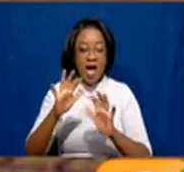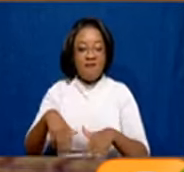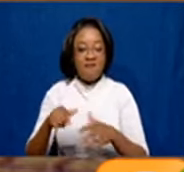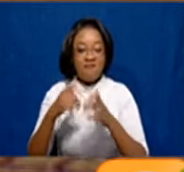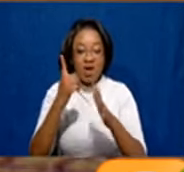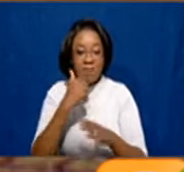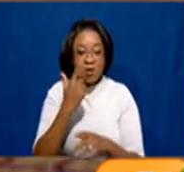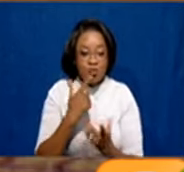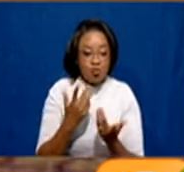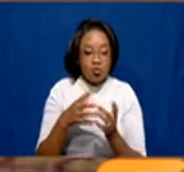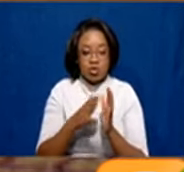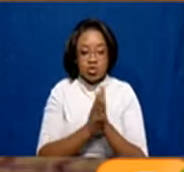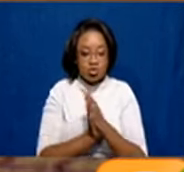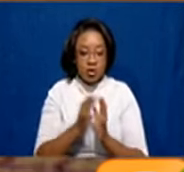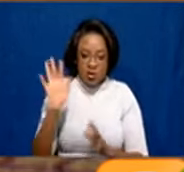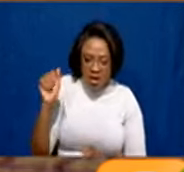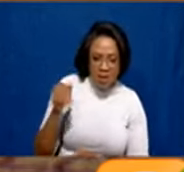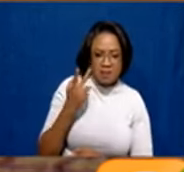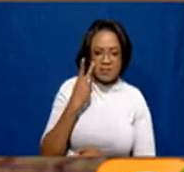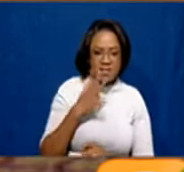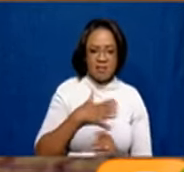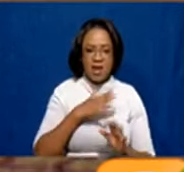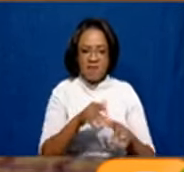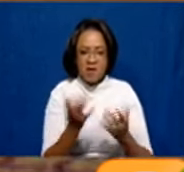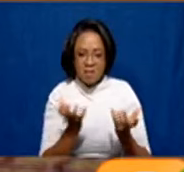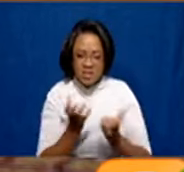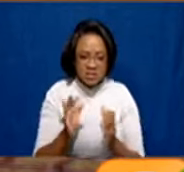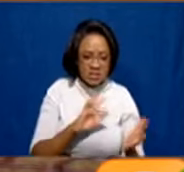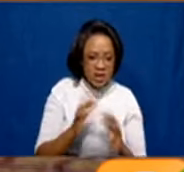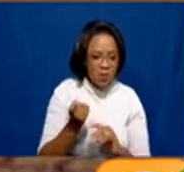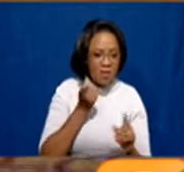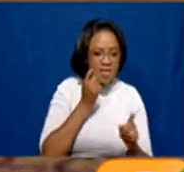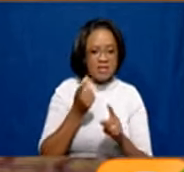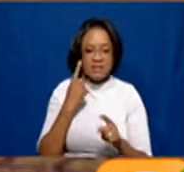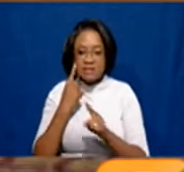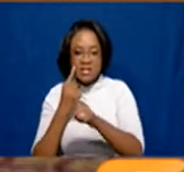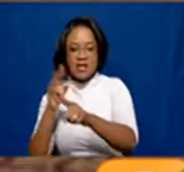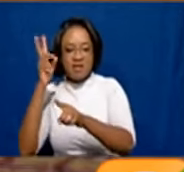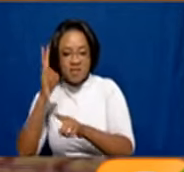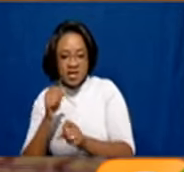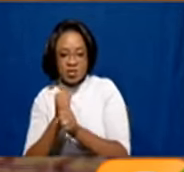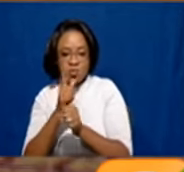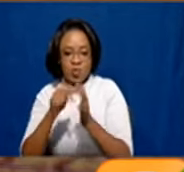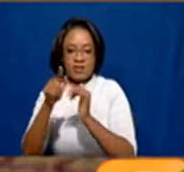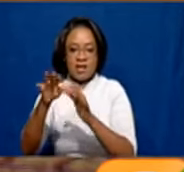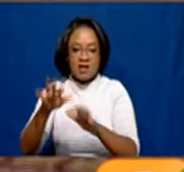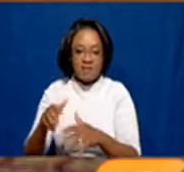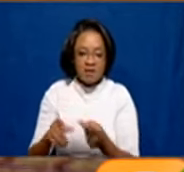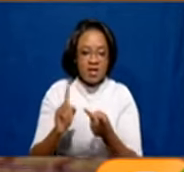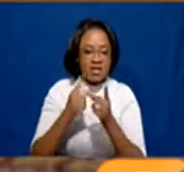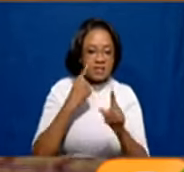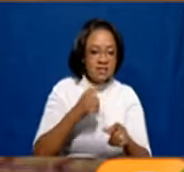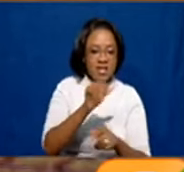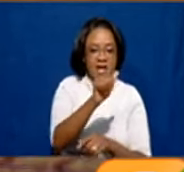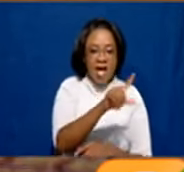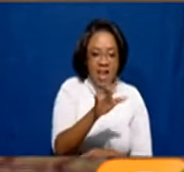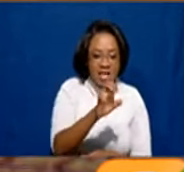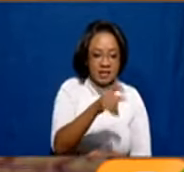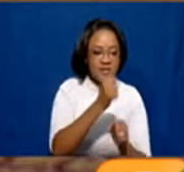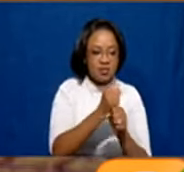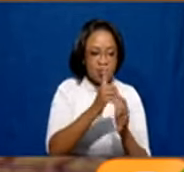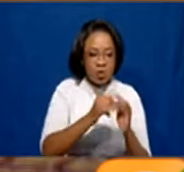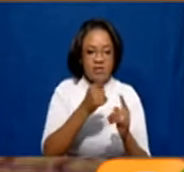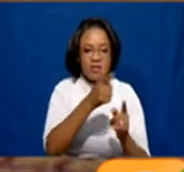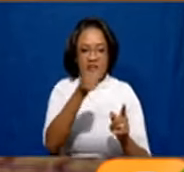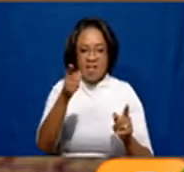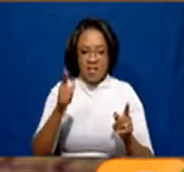there was somebody who had the idea, come to my farm, come see how I'm running my bees, go to see what Victoria is doing at her farm, go to see what Alex is doing in his farm, and